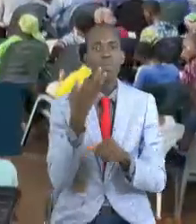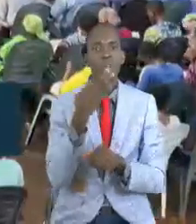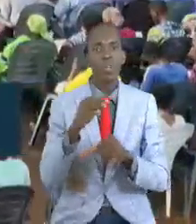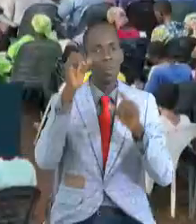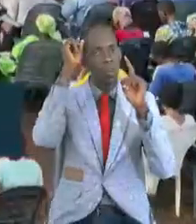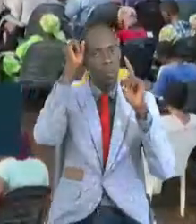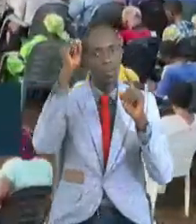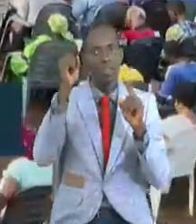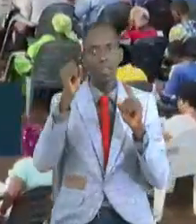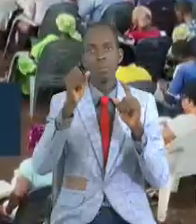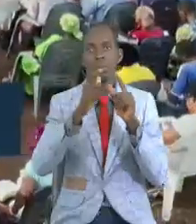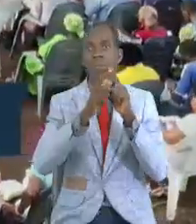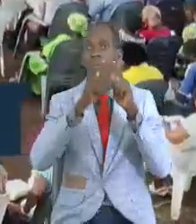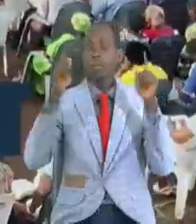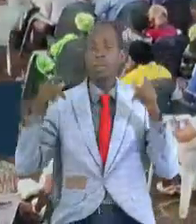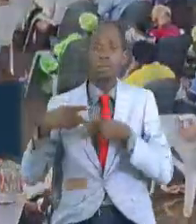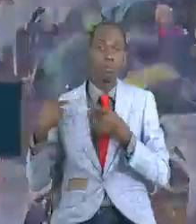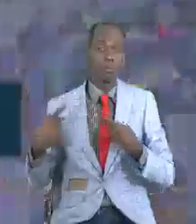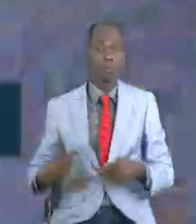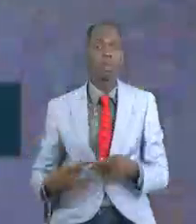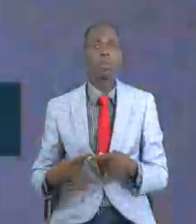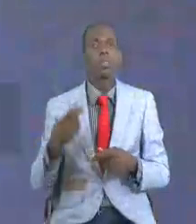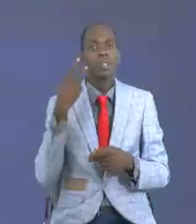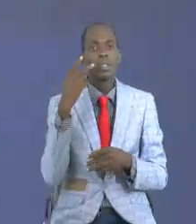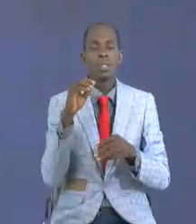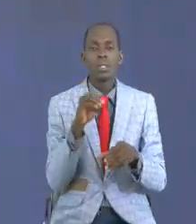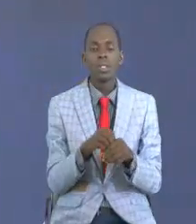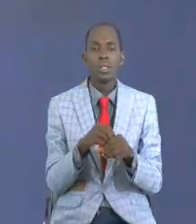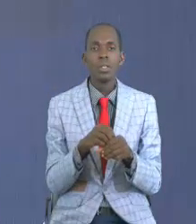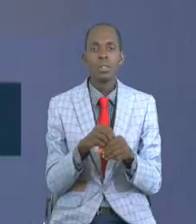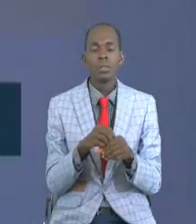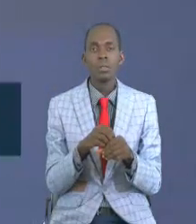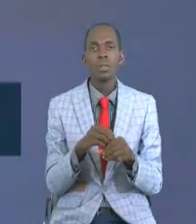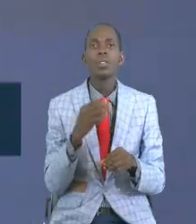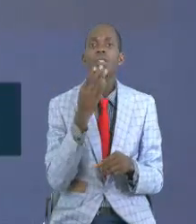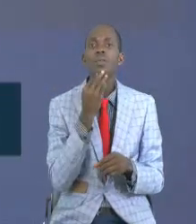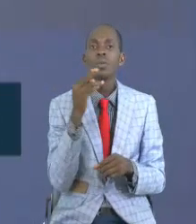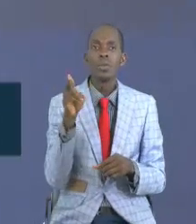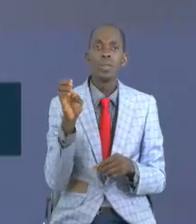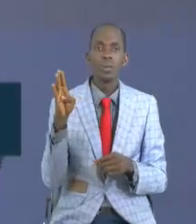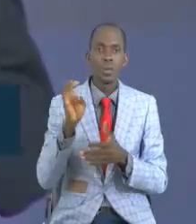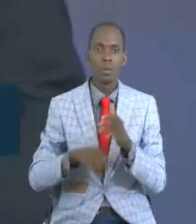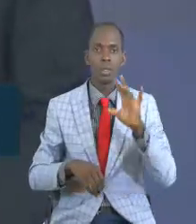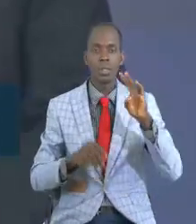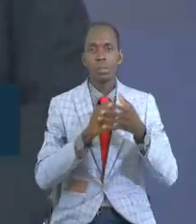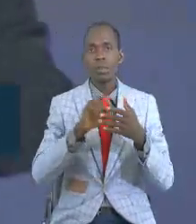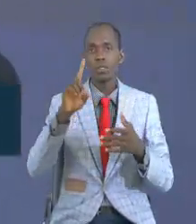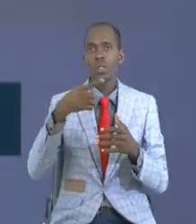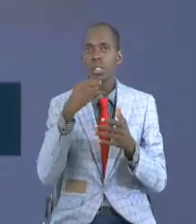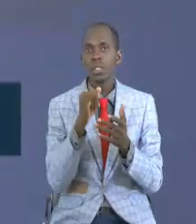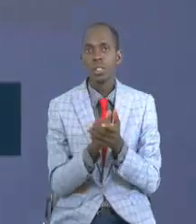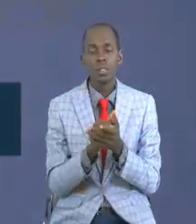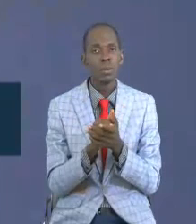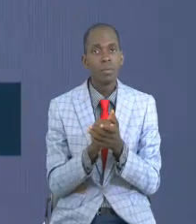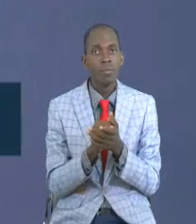surpassing priesthood. We're coming to Hebrews chapter 7, and we're looking at verse 1. It says, for this Melchizedek,